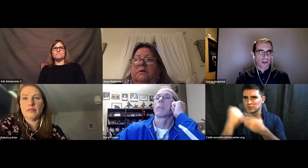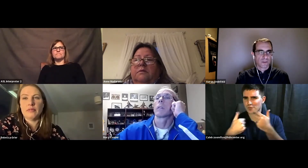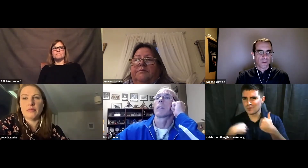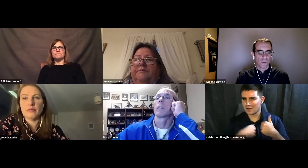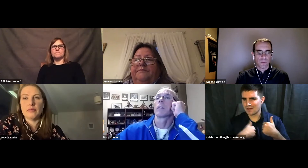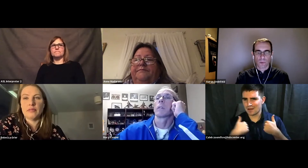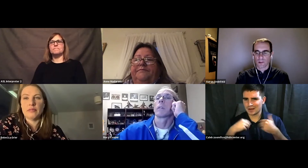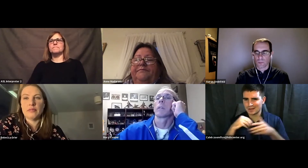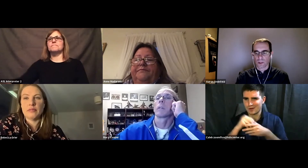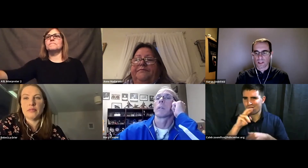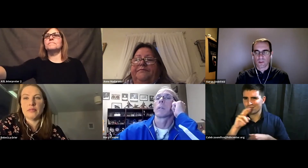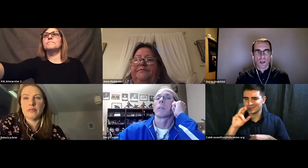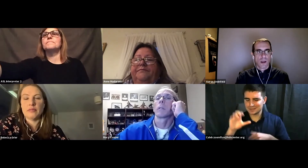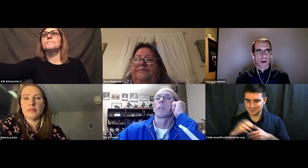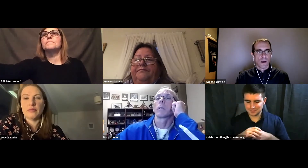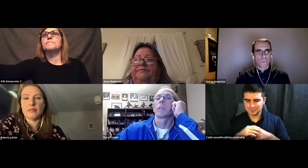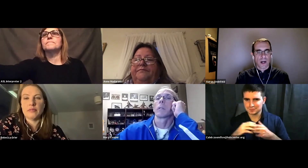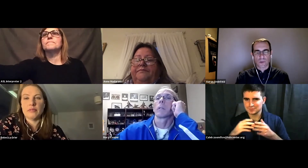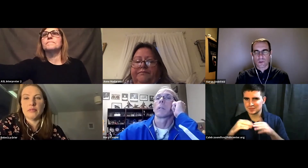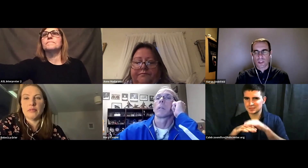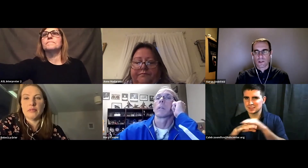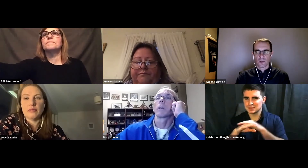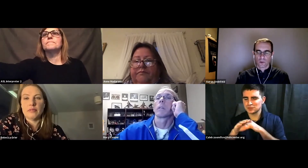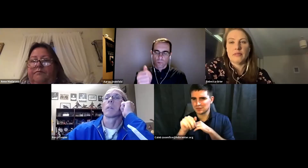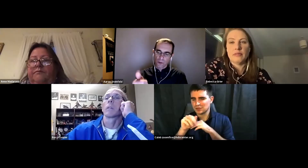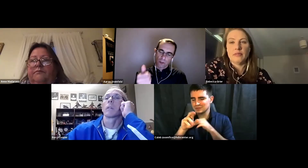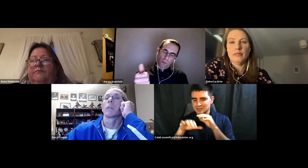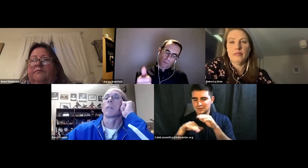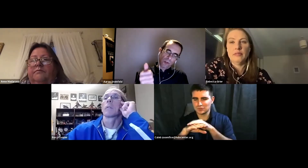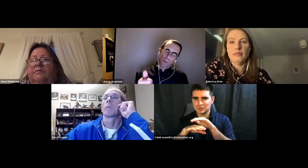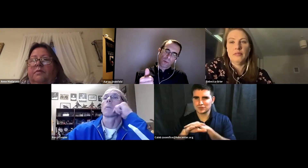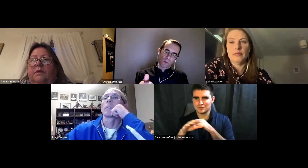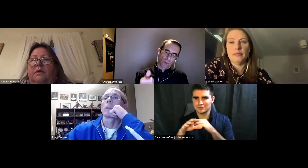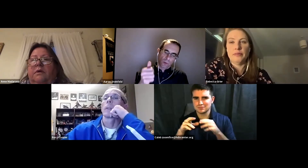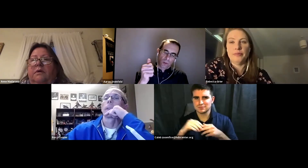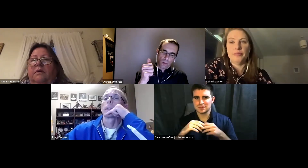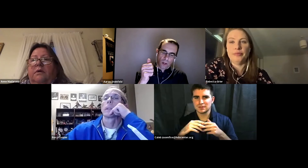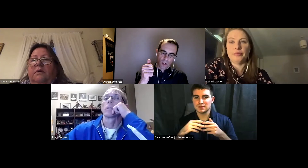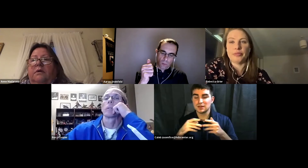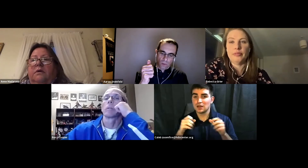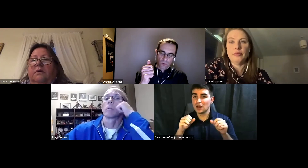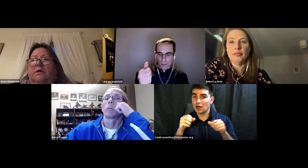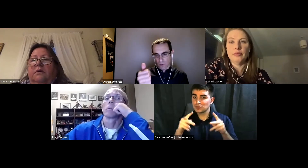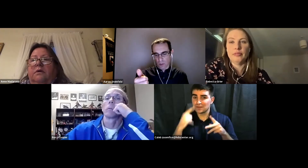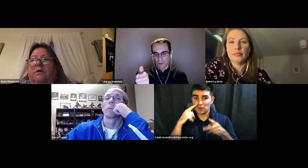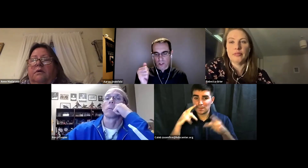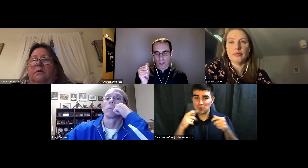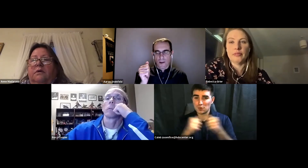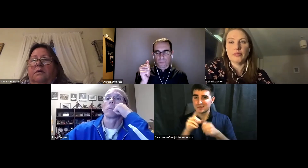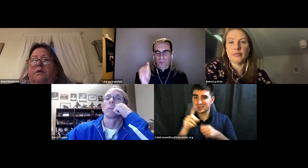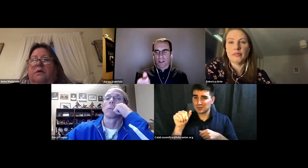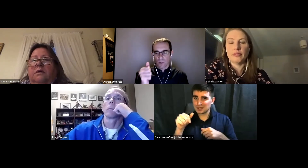idea of giving people with disabilities the opportunity to, with a mobile phone or a similar